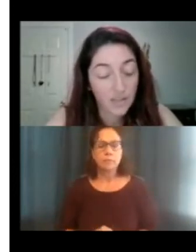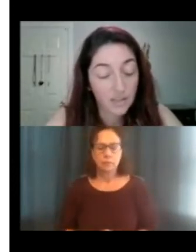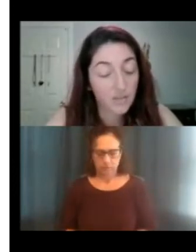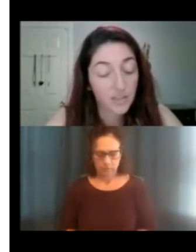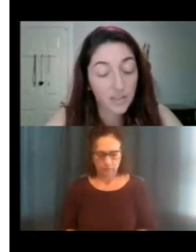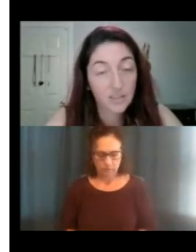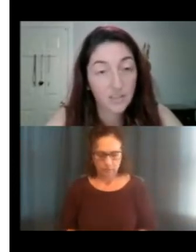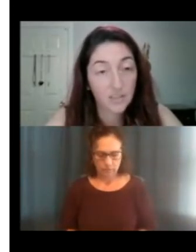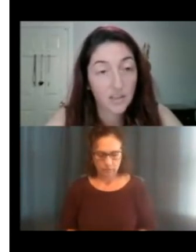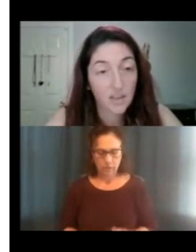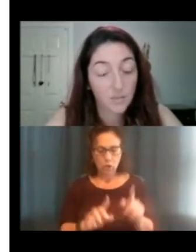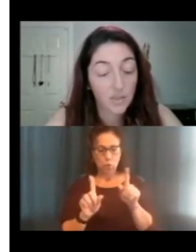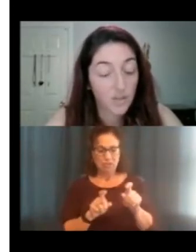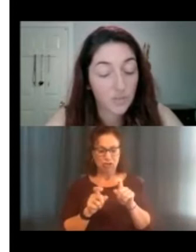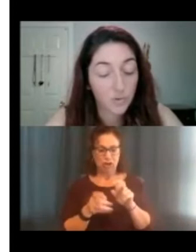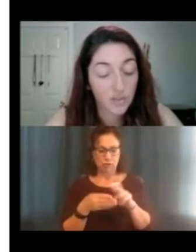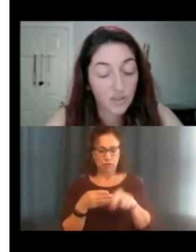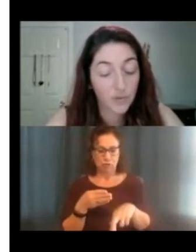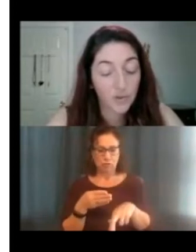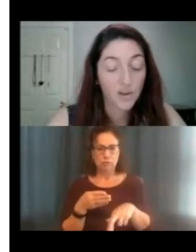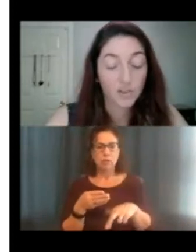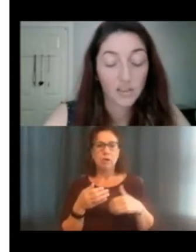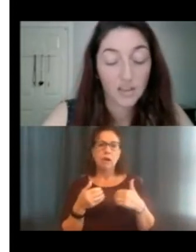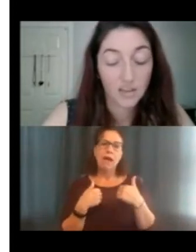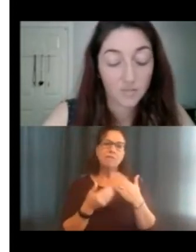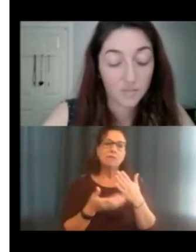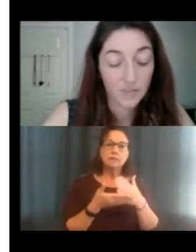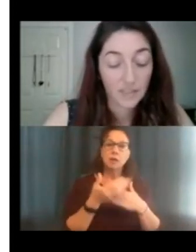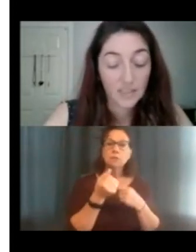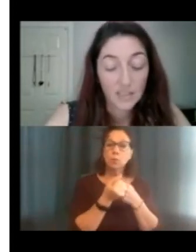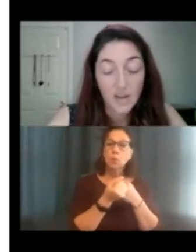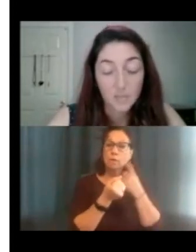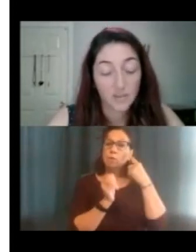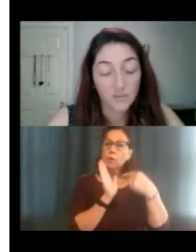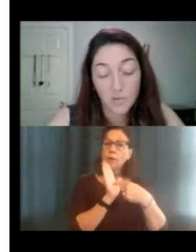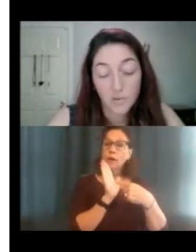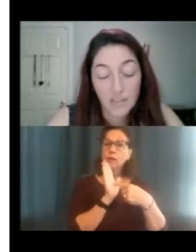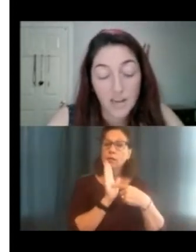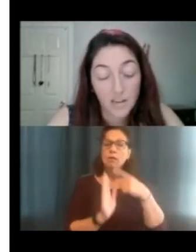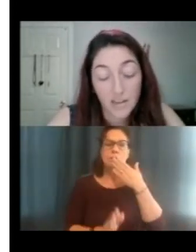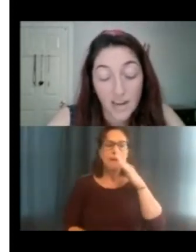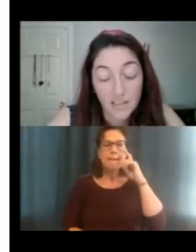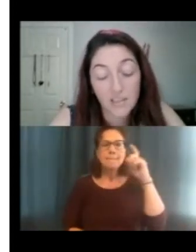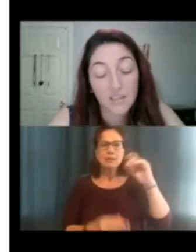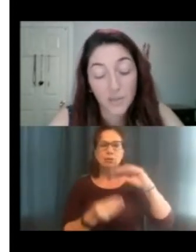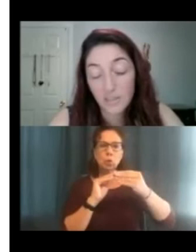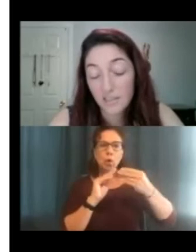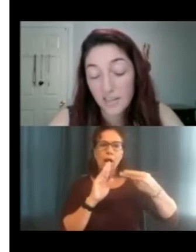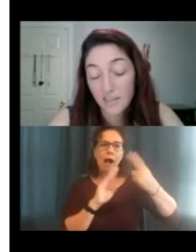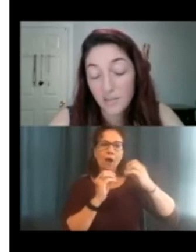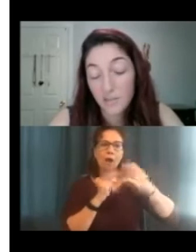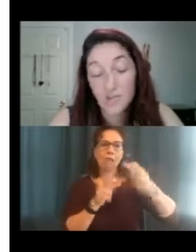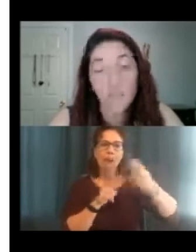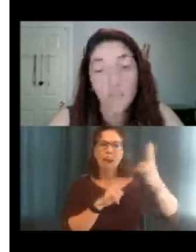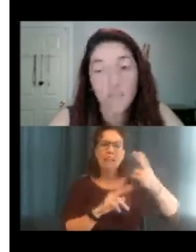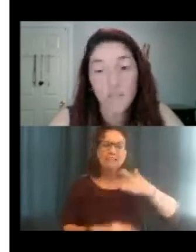Our questionnaire results showed some support for the model. Nightmare sufferers scored much higher on the highly sensitive person